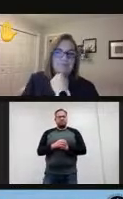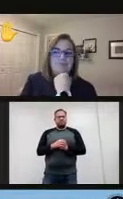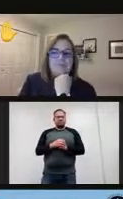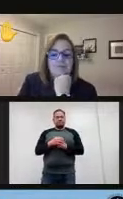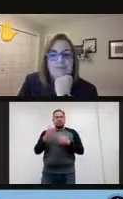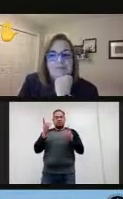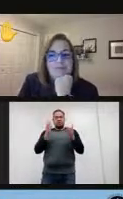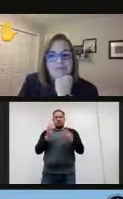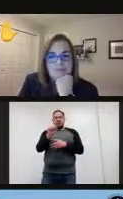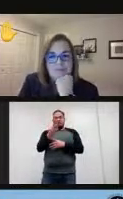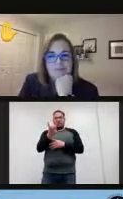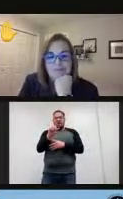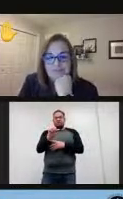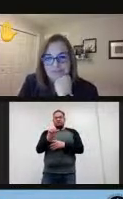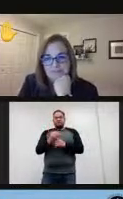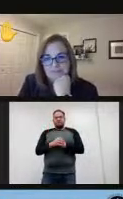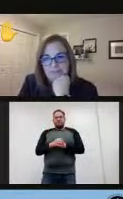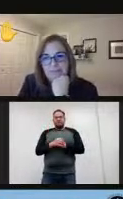Director Avila?